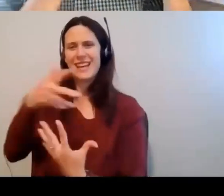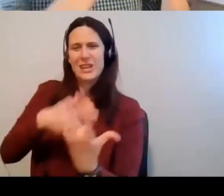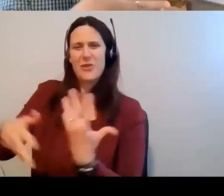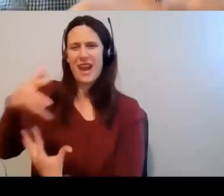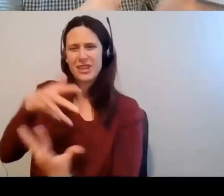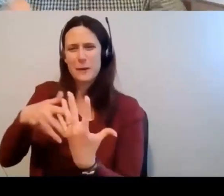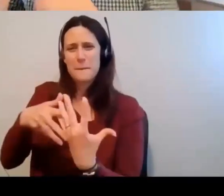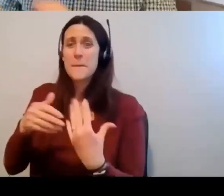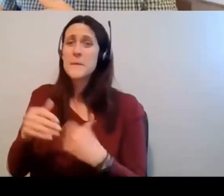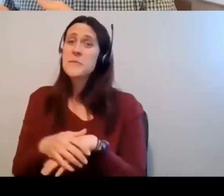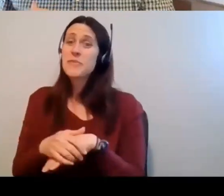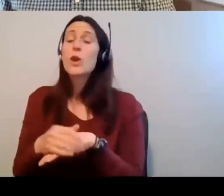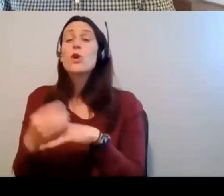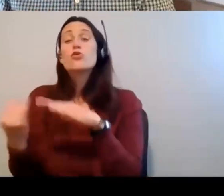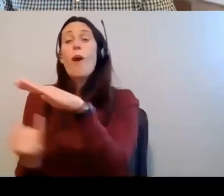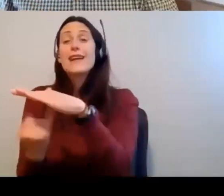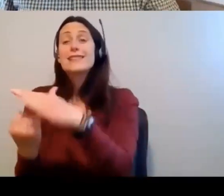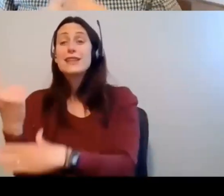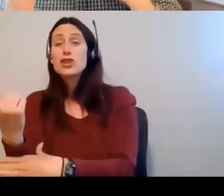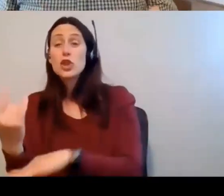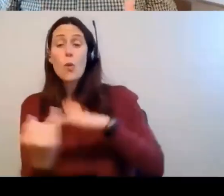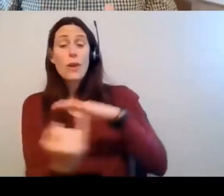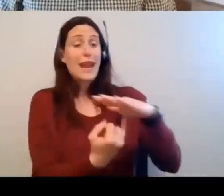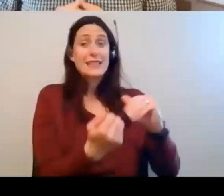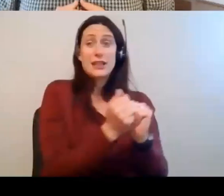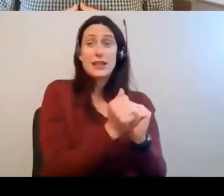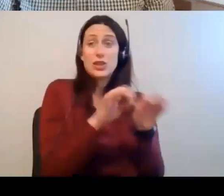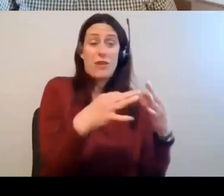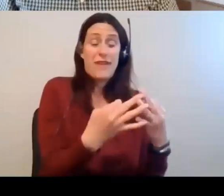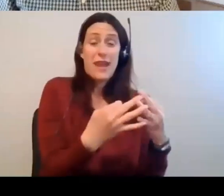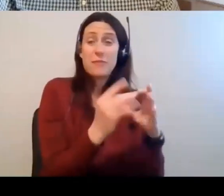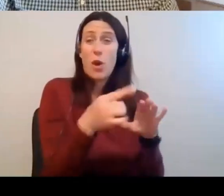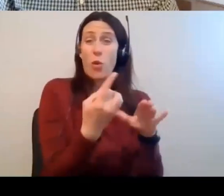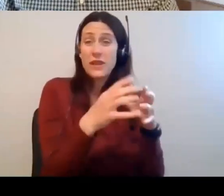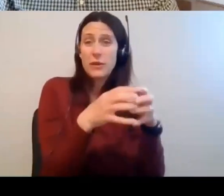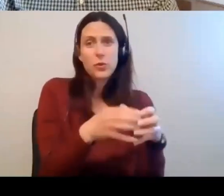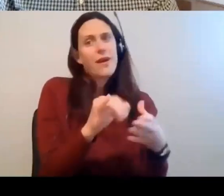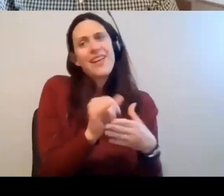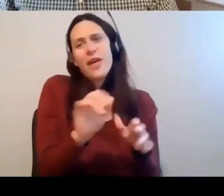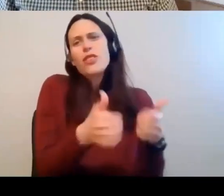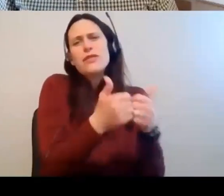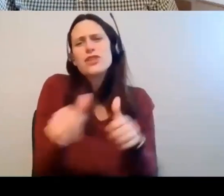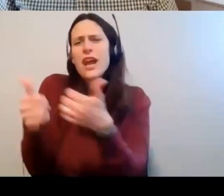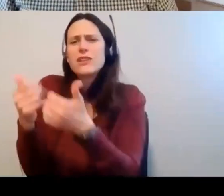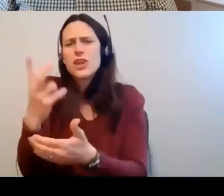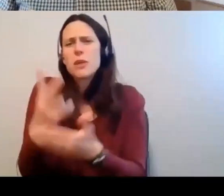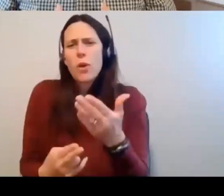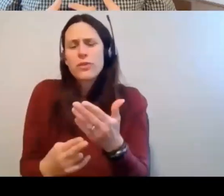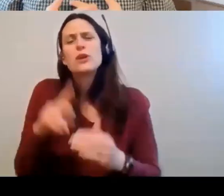isolation are hard, with other people and without other people. I do want you really thinking about that when it comes to the young people you're